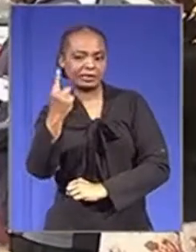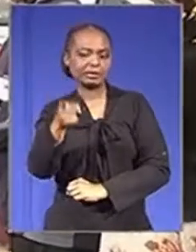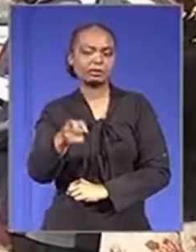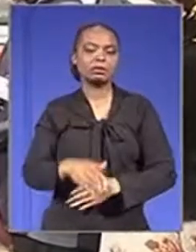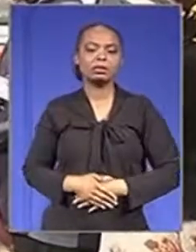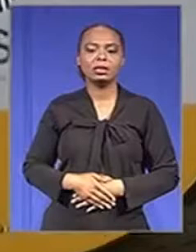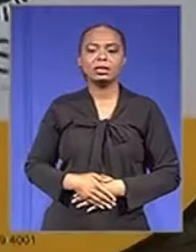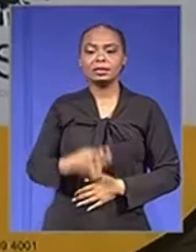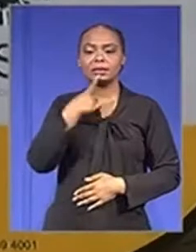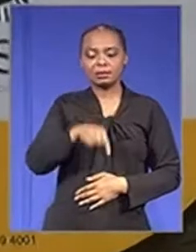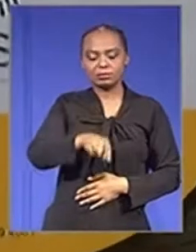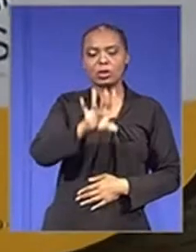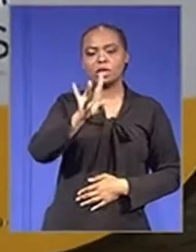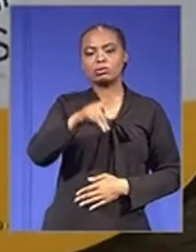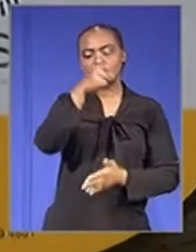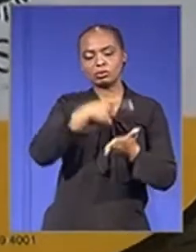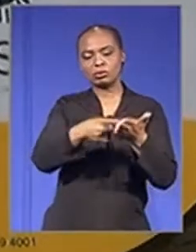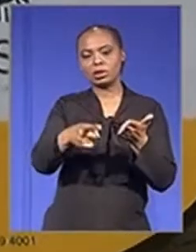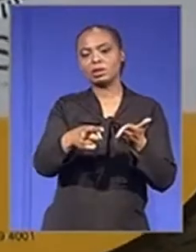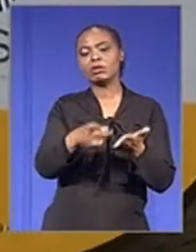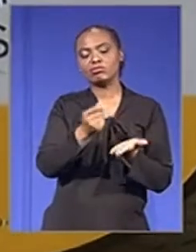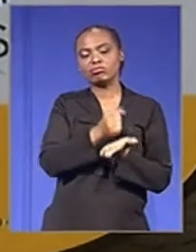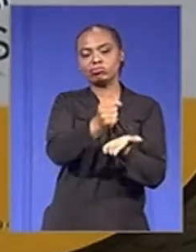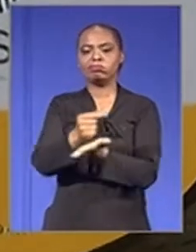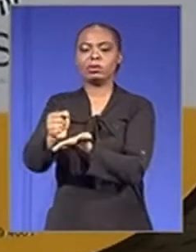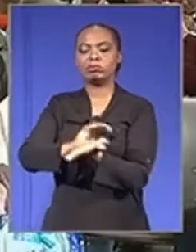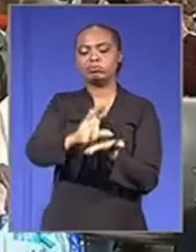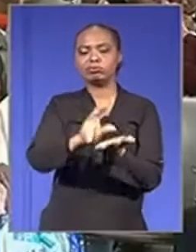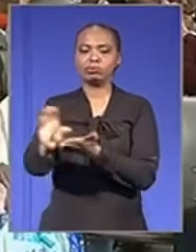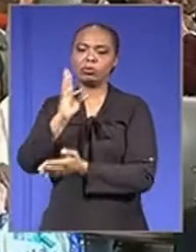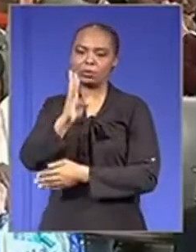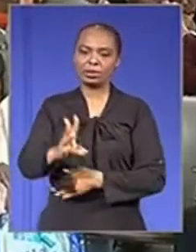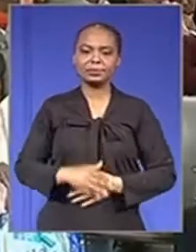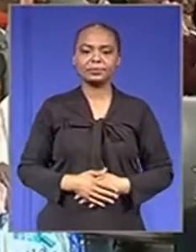simolola la bobedi mo bekeng e e tlang. Molemone motho wa SABC News, Pretoria.